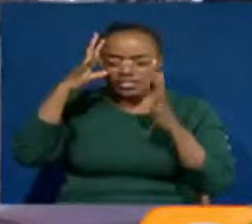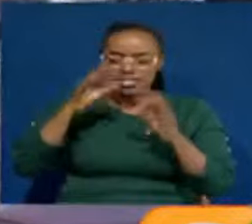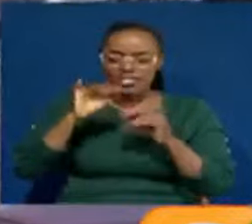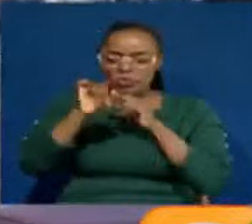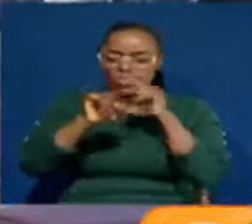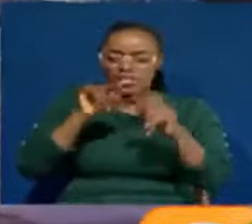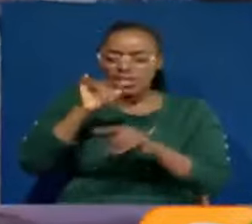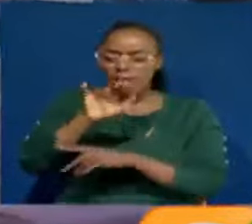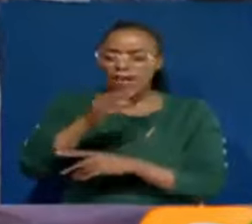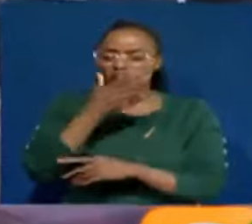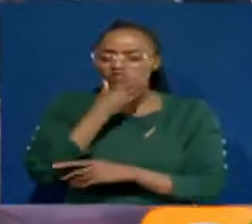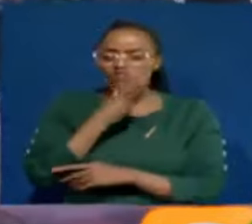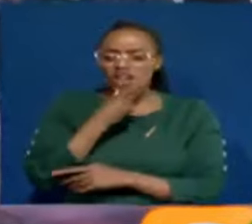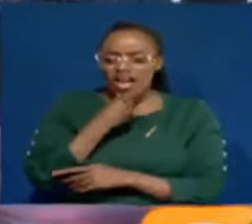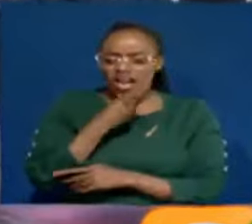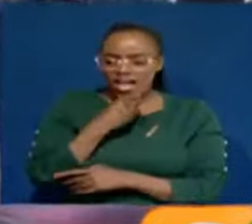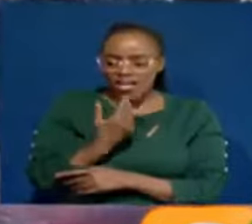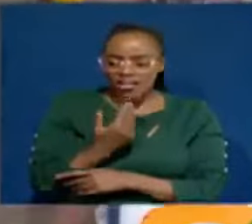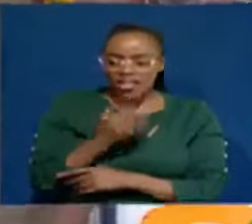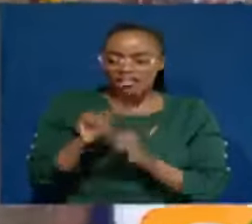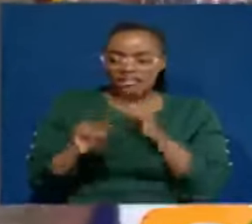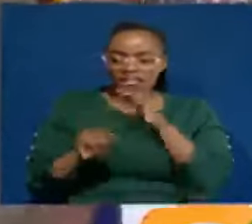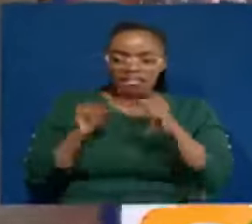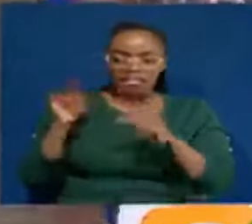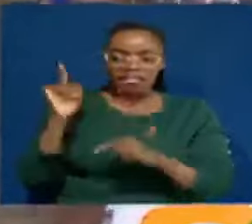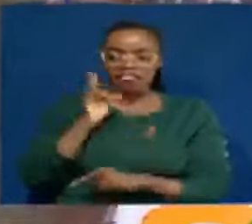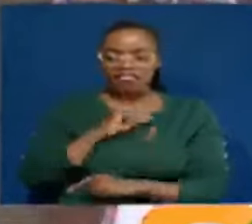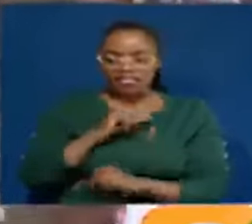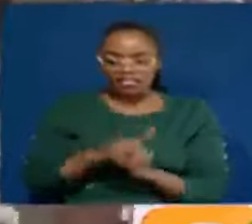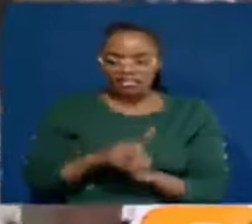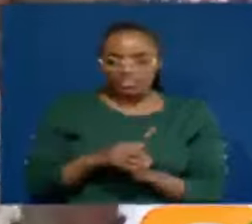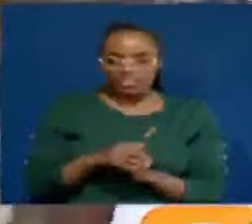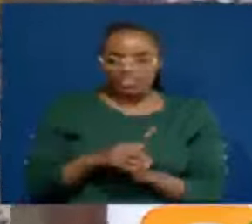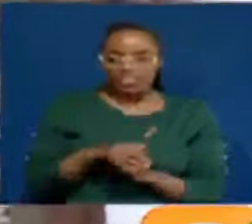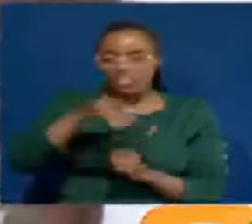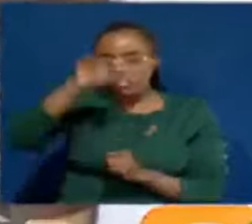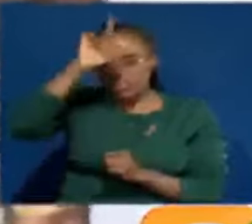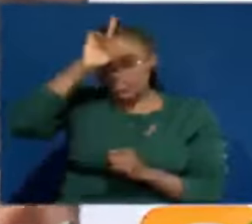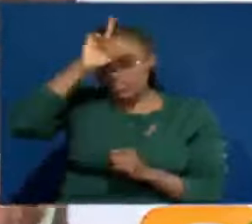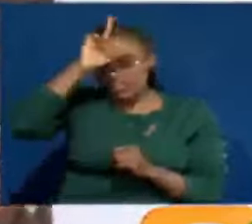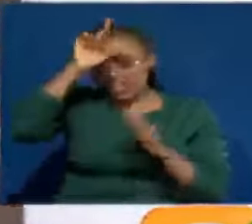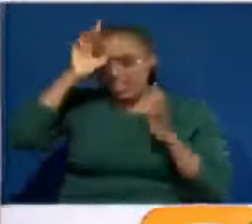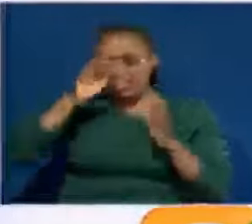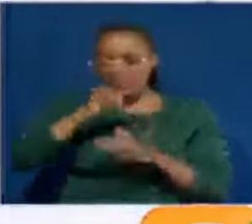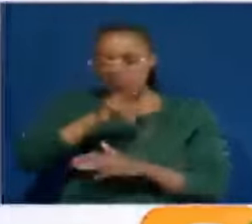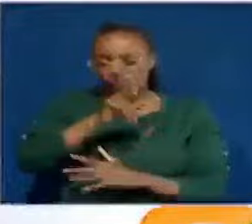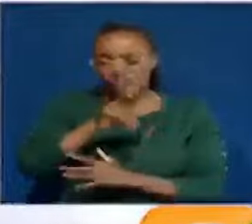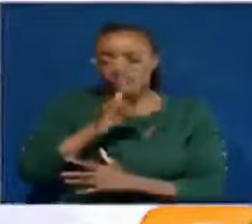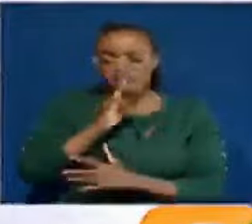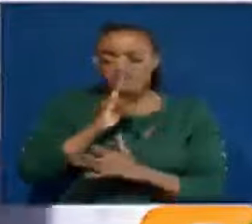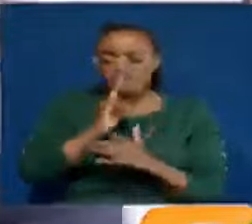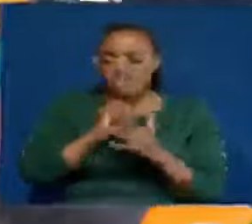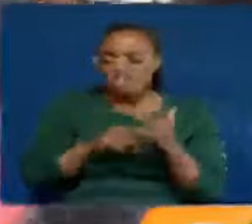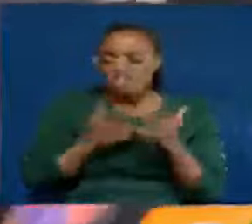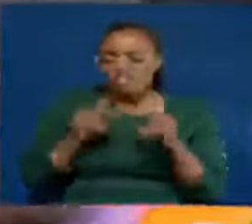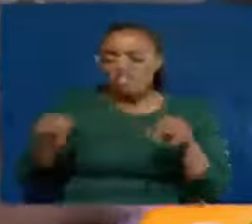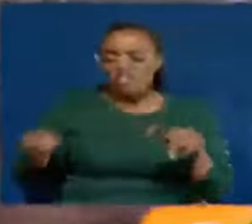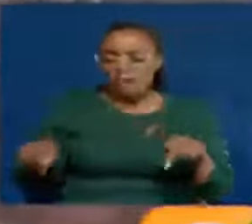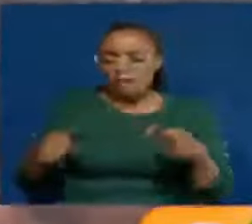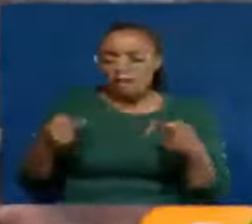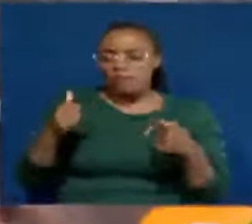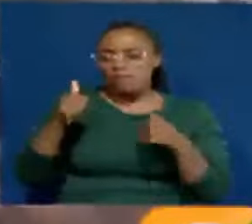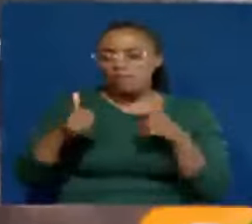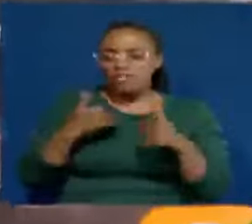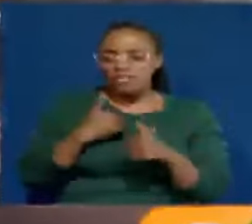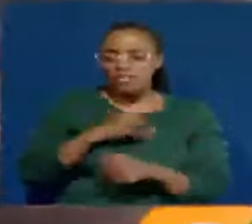with a machete, ending his life. The rage, according to villagers, occasioned by a dispute that had seen